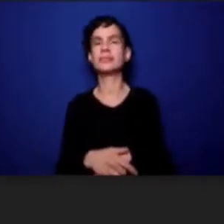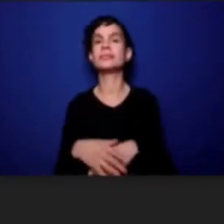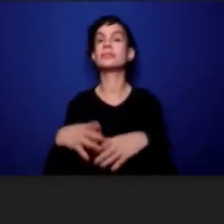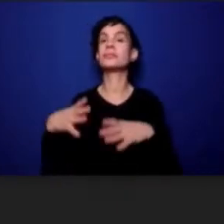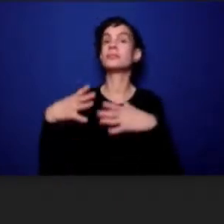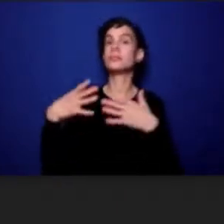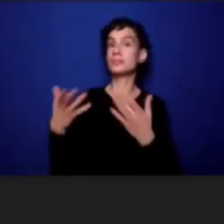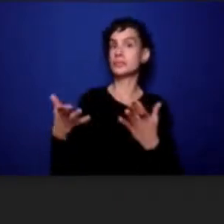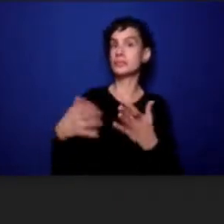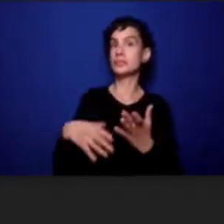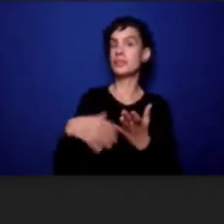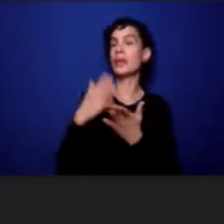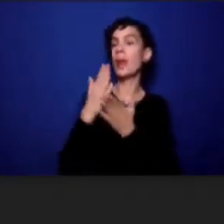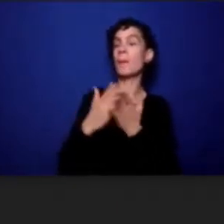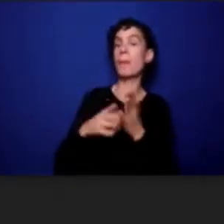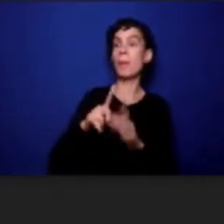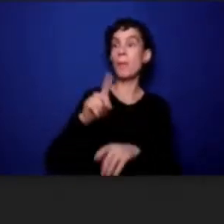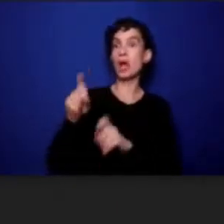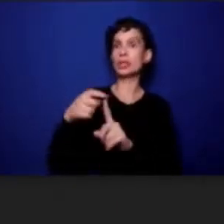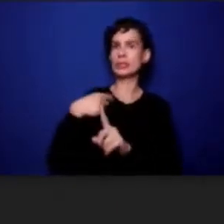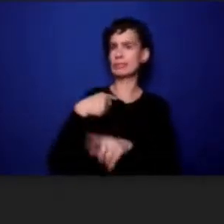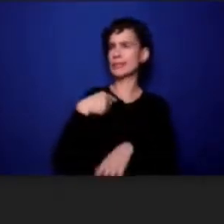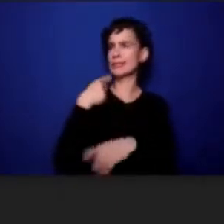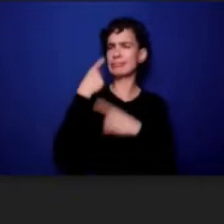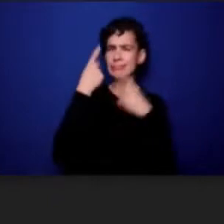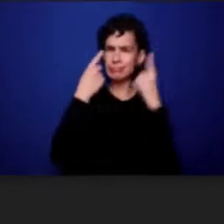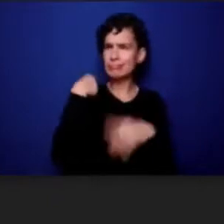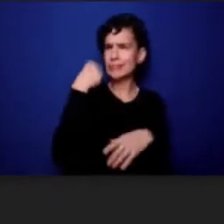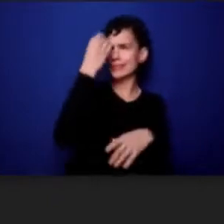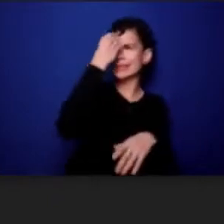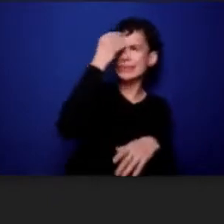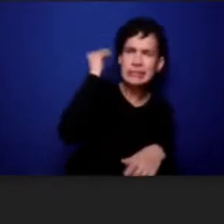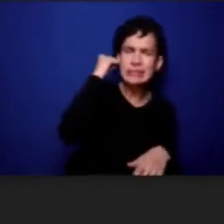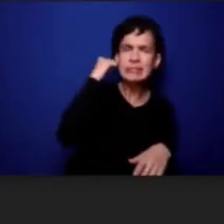Yeah, I guess the questions that I found myself asking was, first of all,